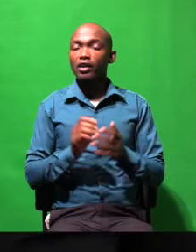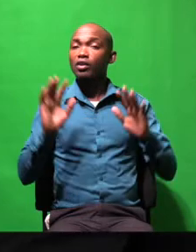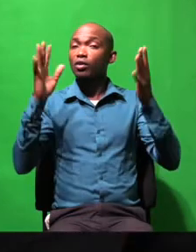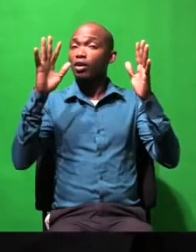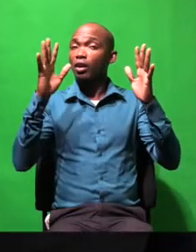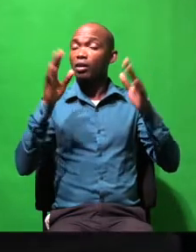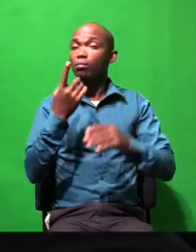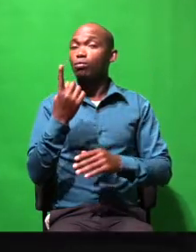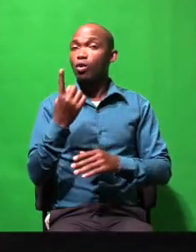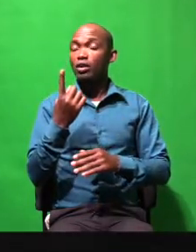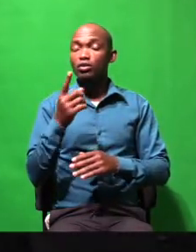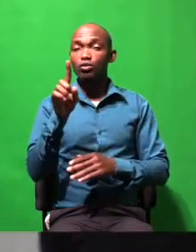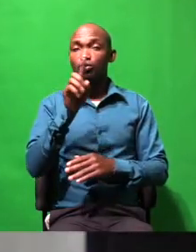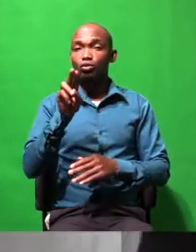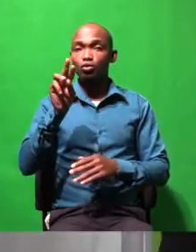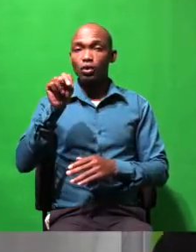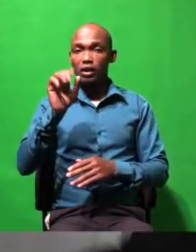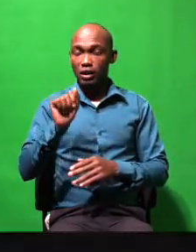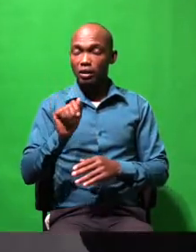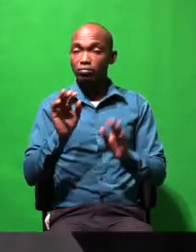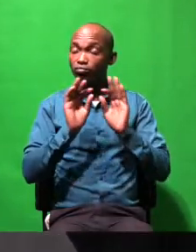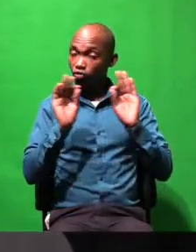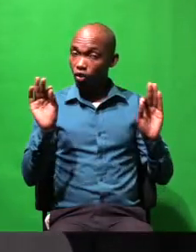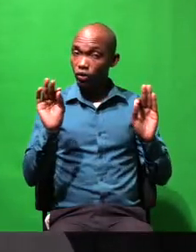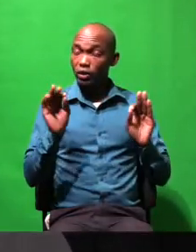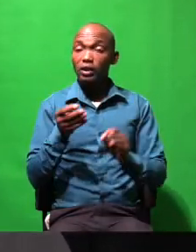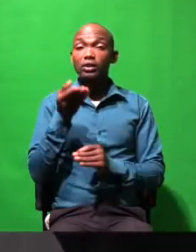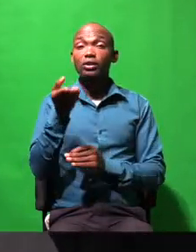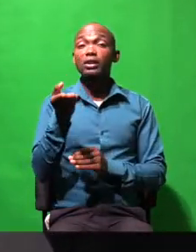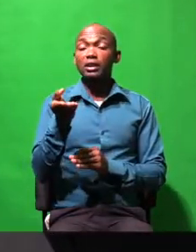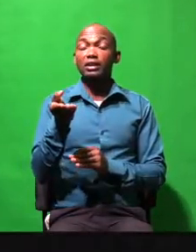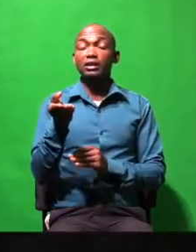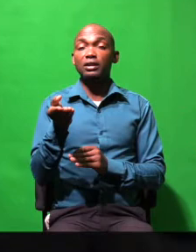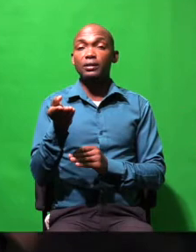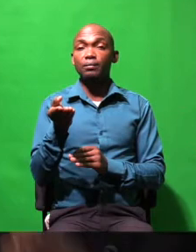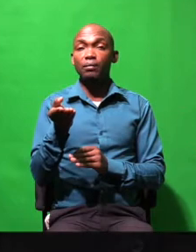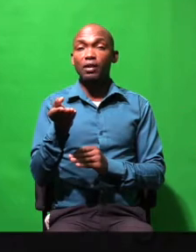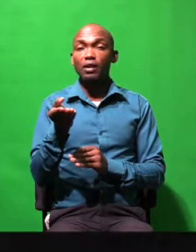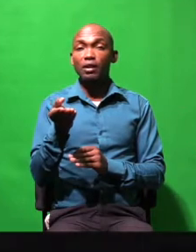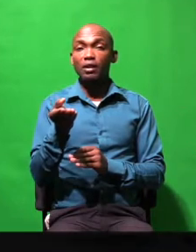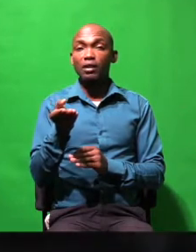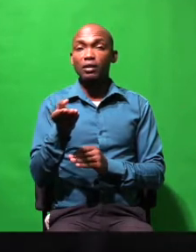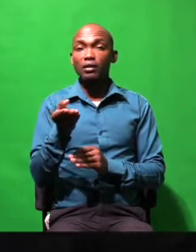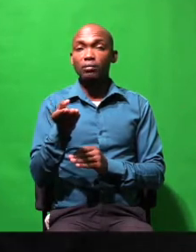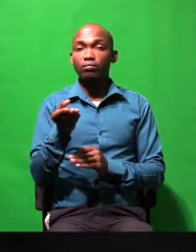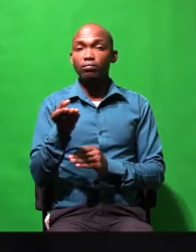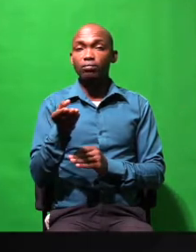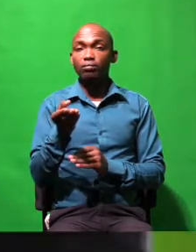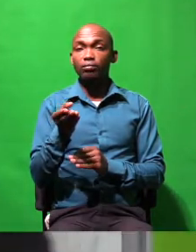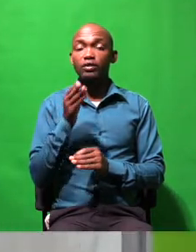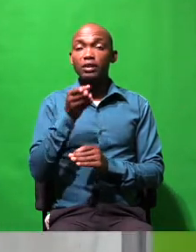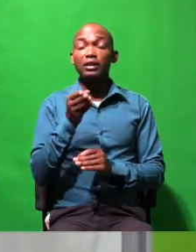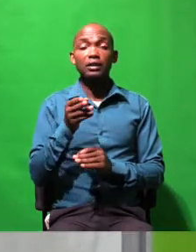Zuena? Thank you very much. So, this is a most concepts in